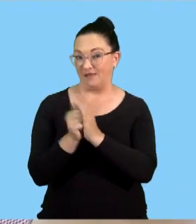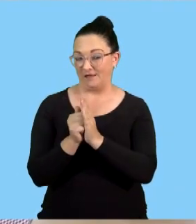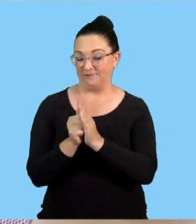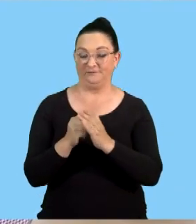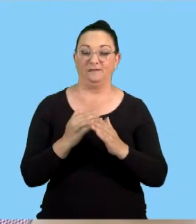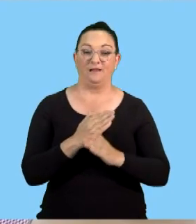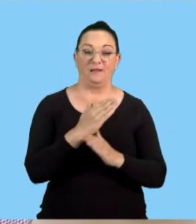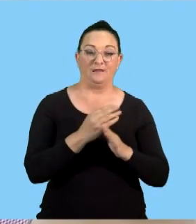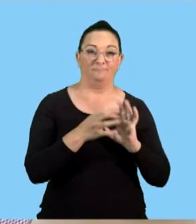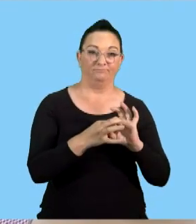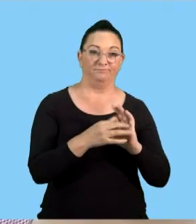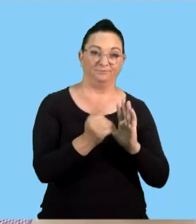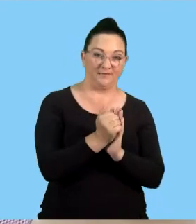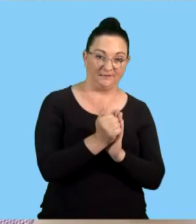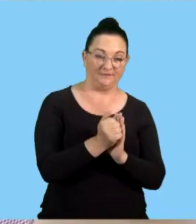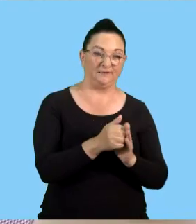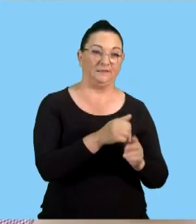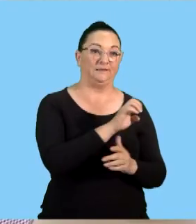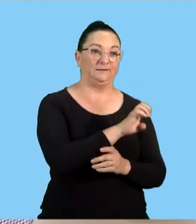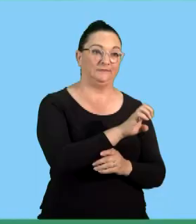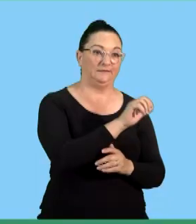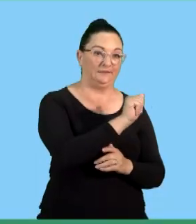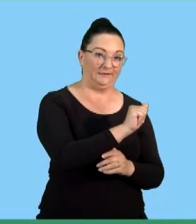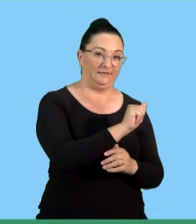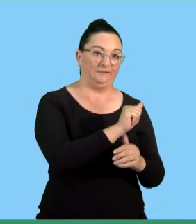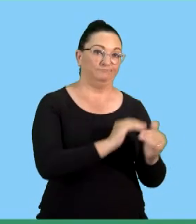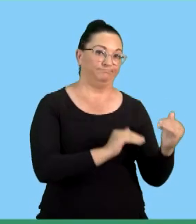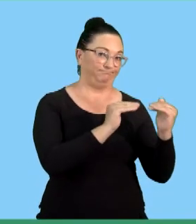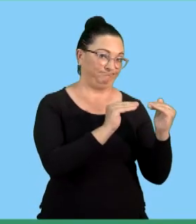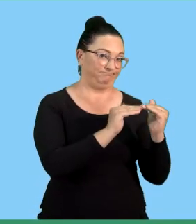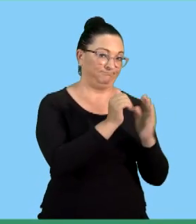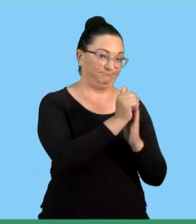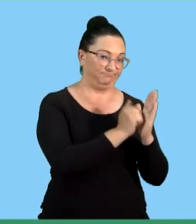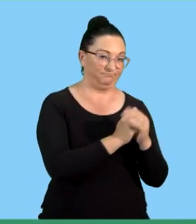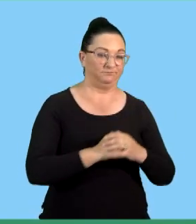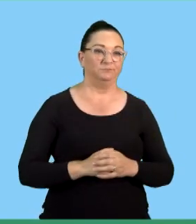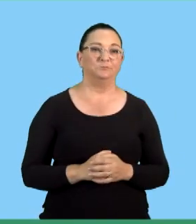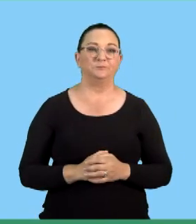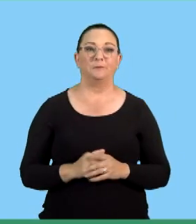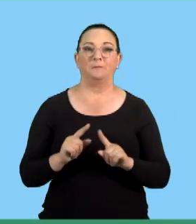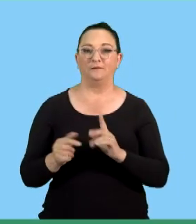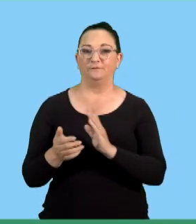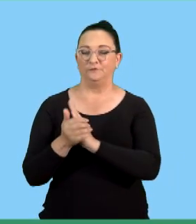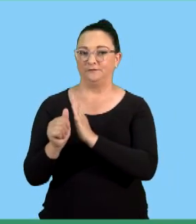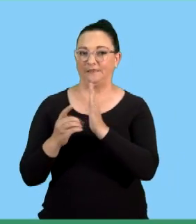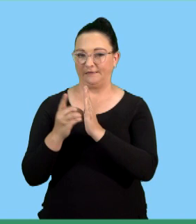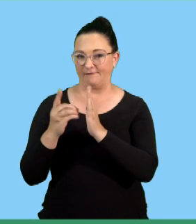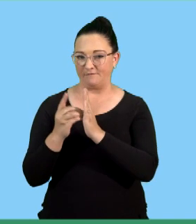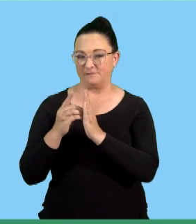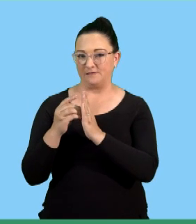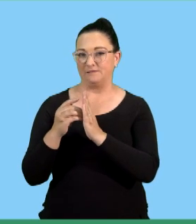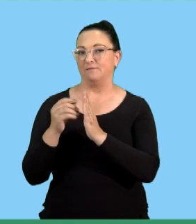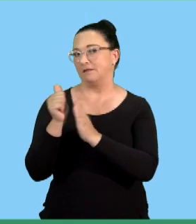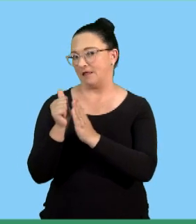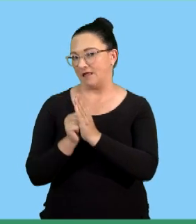also focused on the Labor Relations Act. We also focused on the EEA, which is the Employment Equity Act. Under the Skills Development Act, we